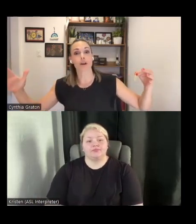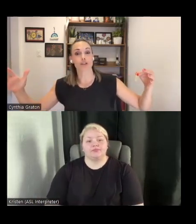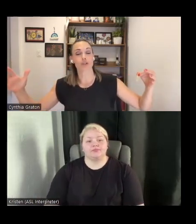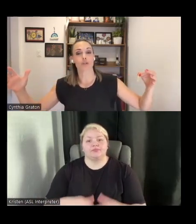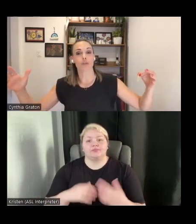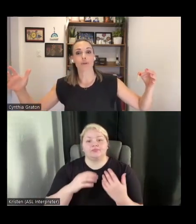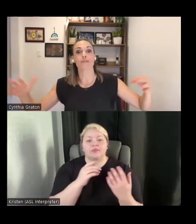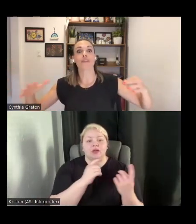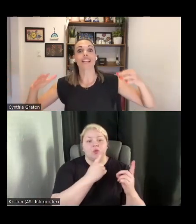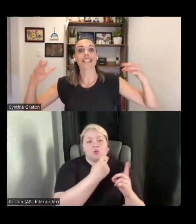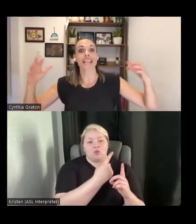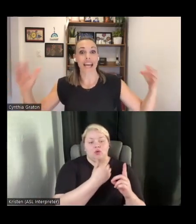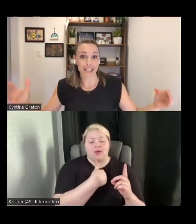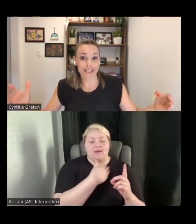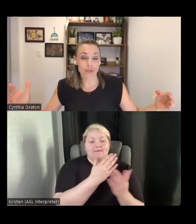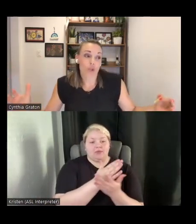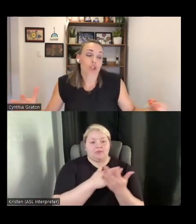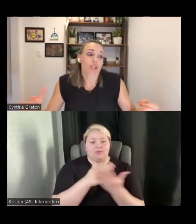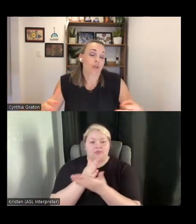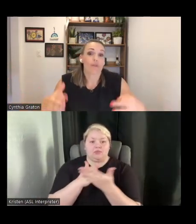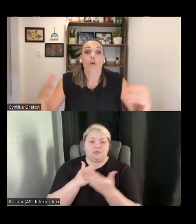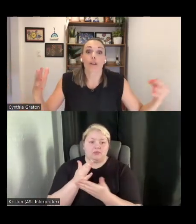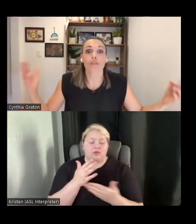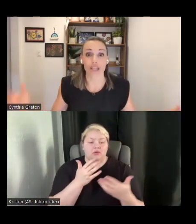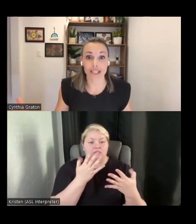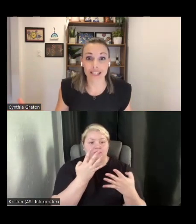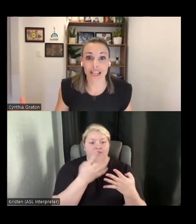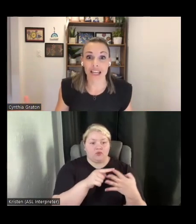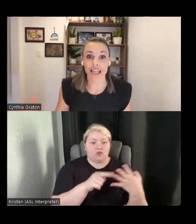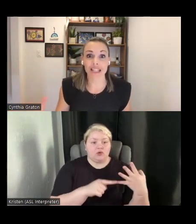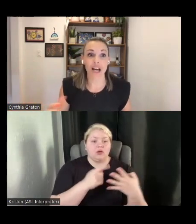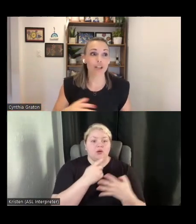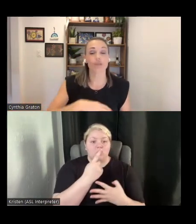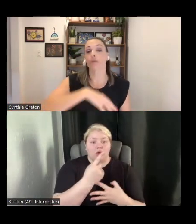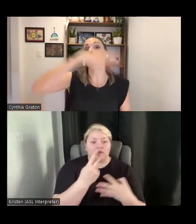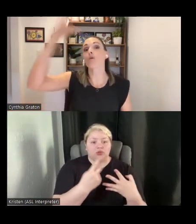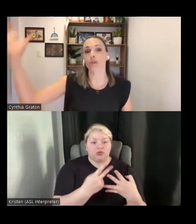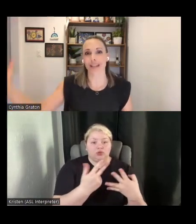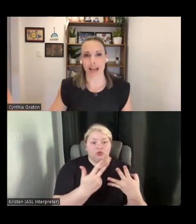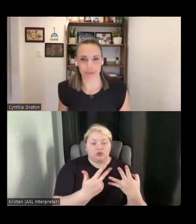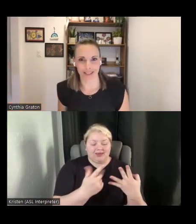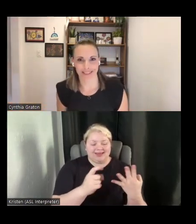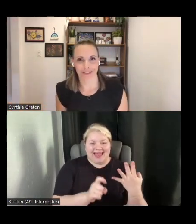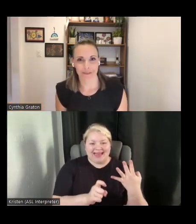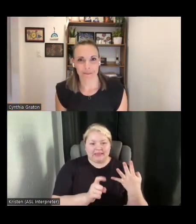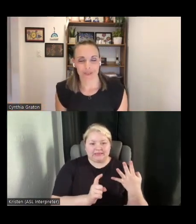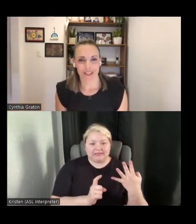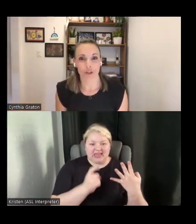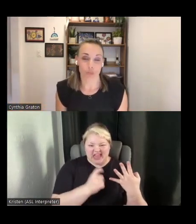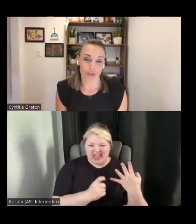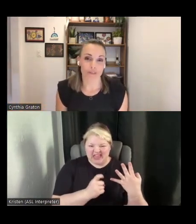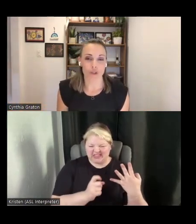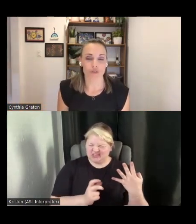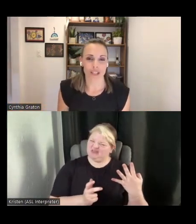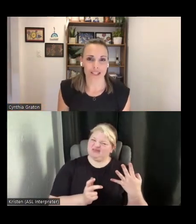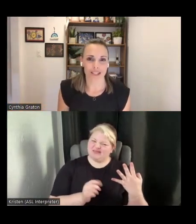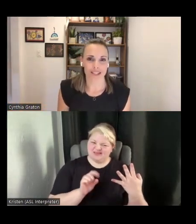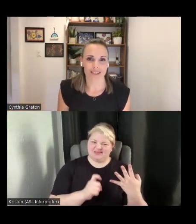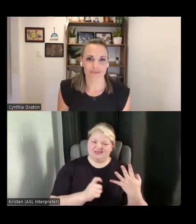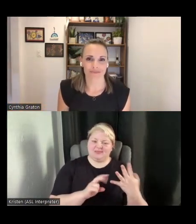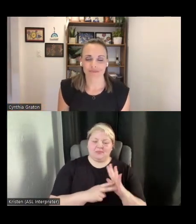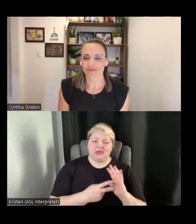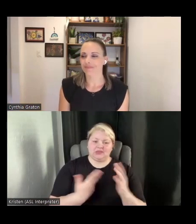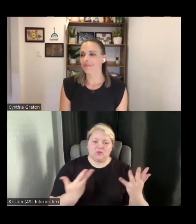are sequential, but phase X, which is the 4th phase, is kind of overlapping the 3 first